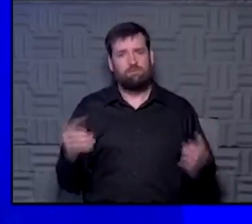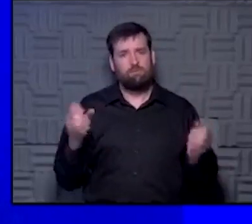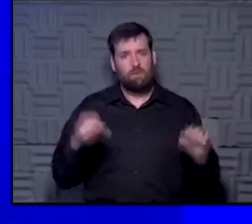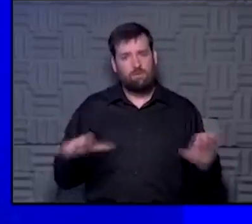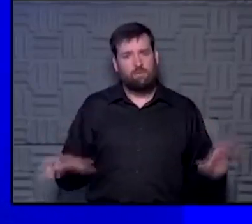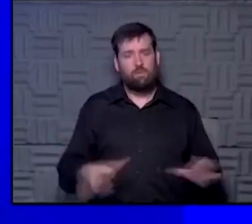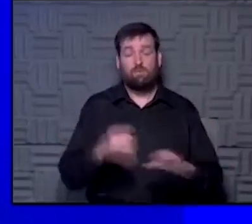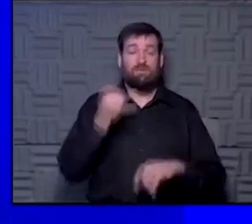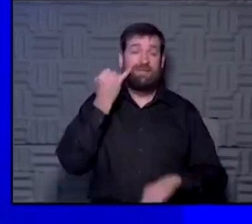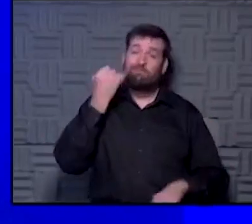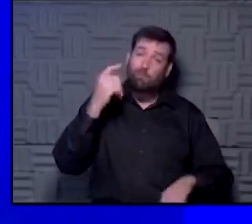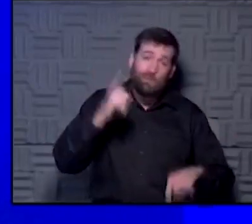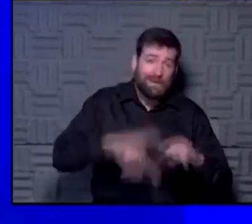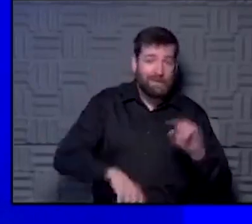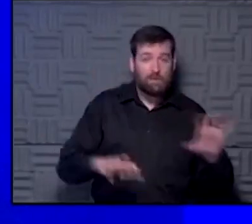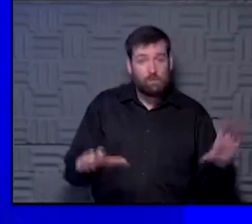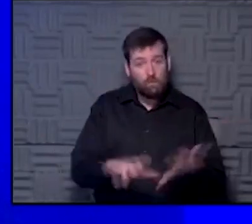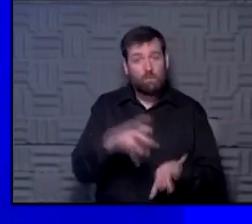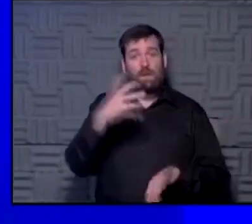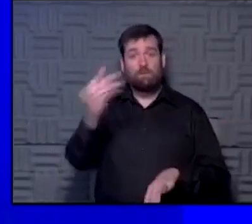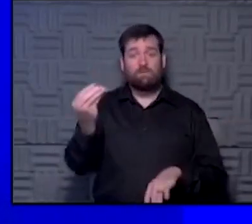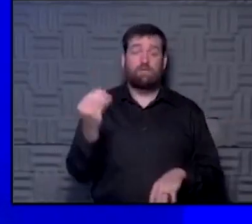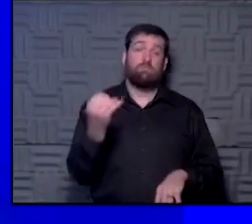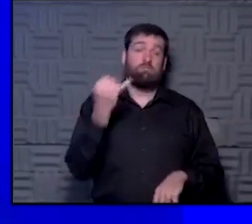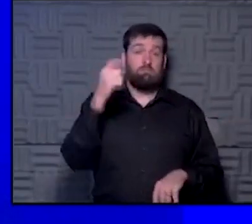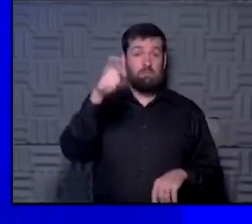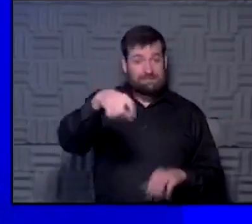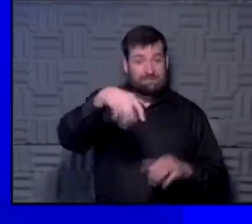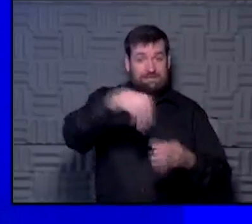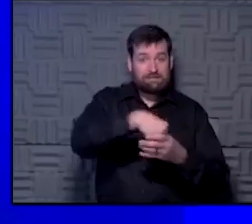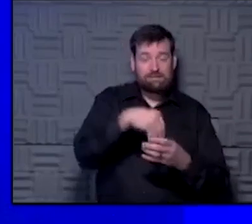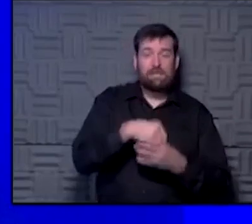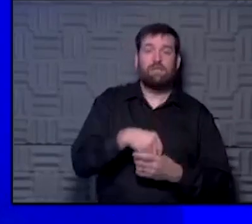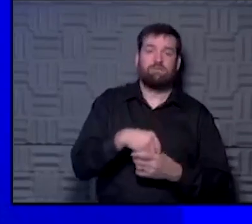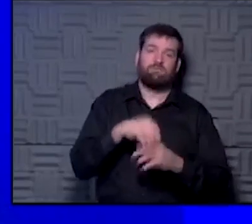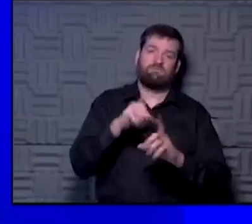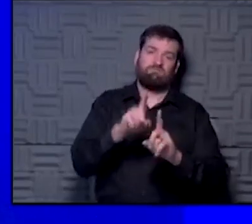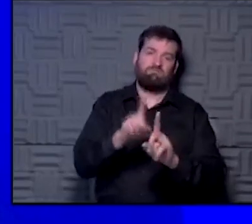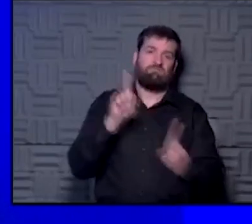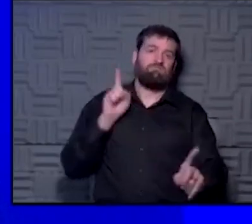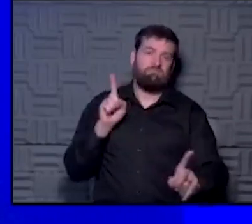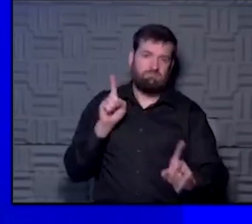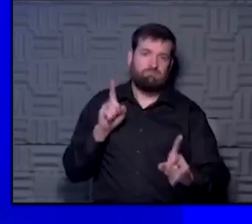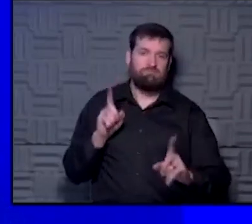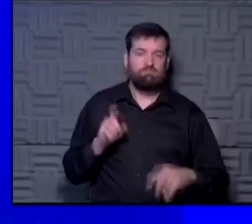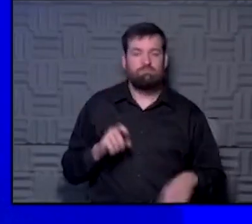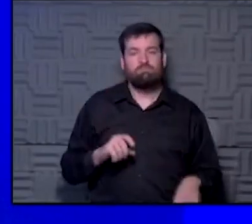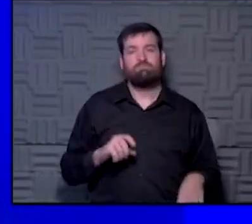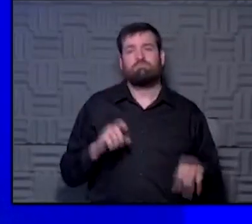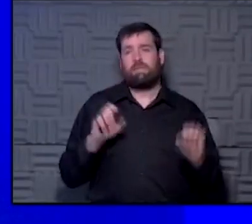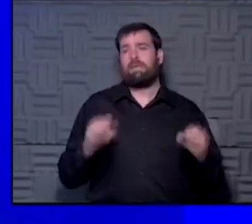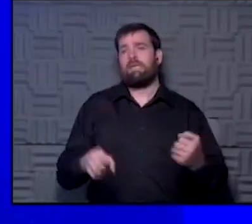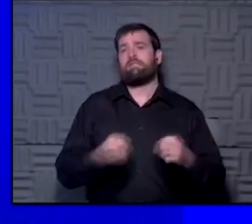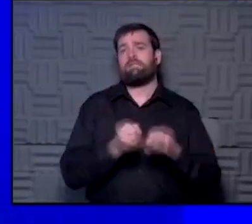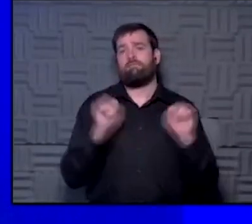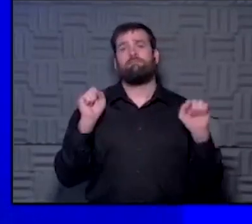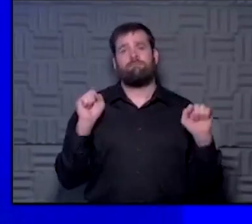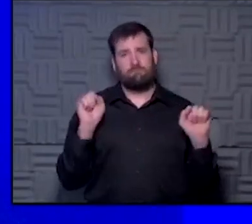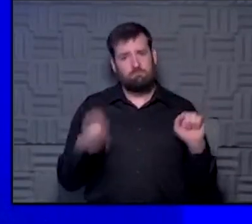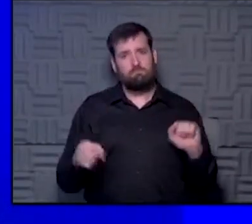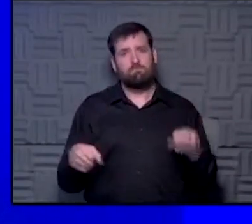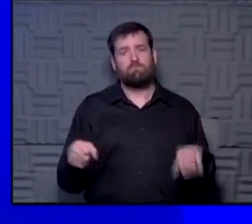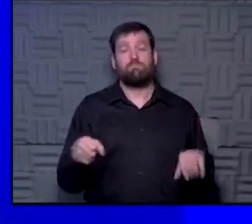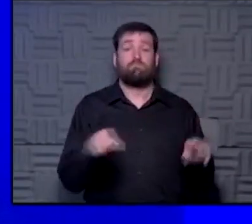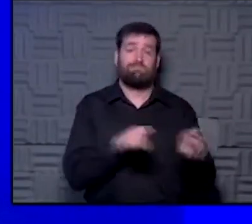If you can't do it outdoors, and if you have to do it indoors, again, look for that spacing. I think it can be done safely, and that